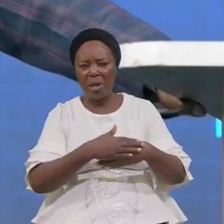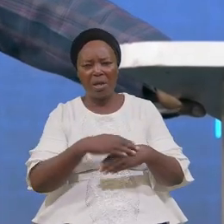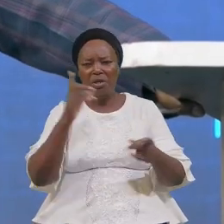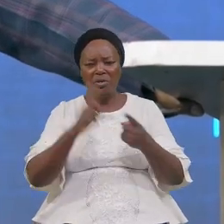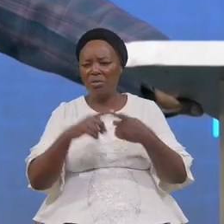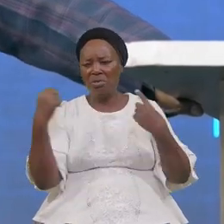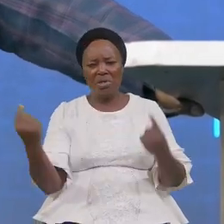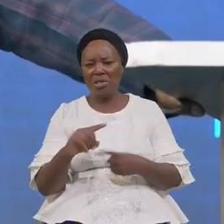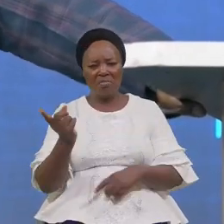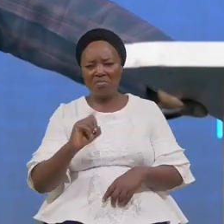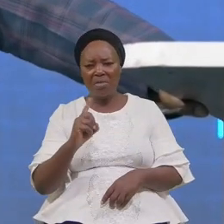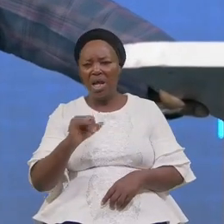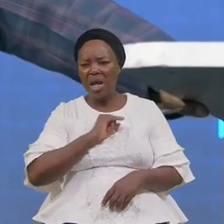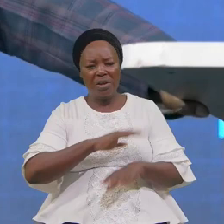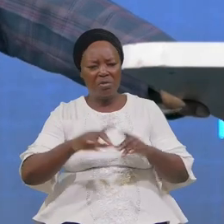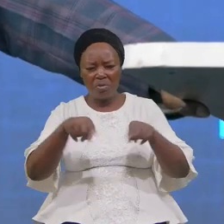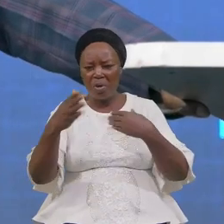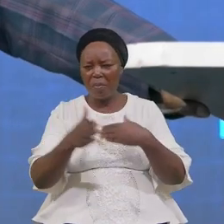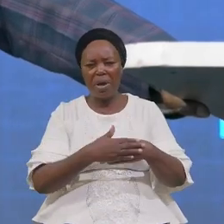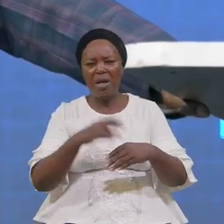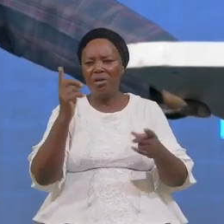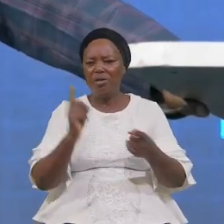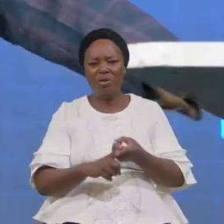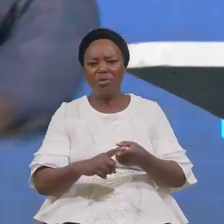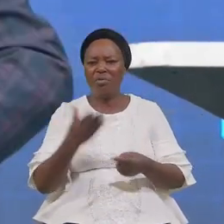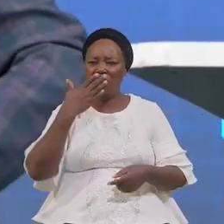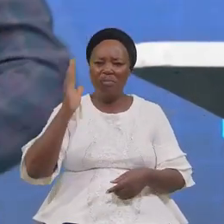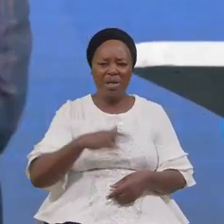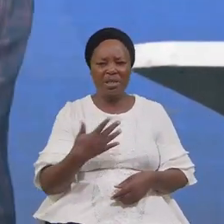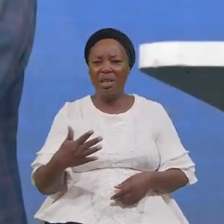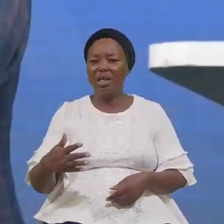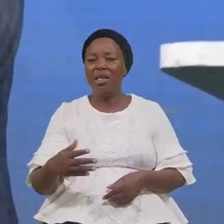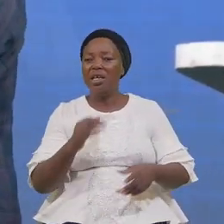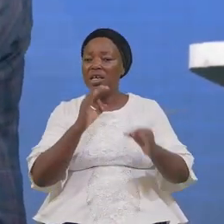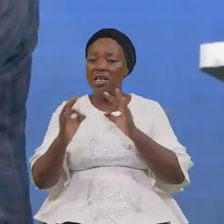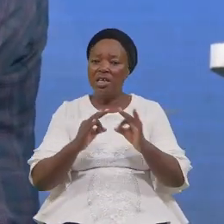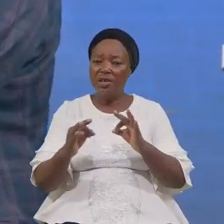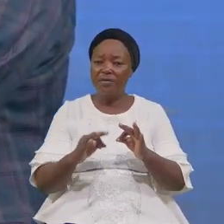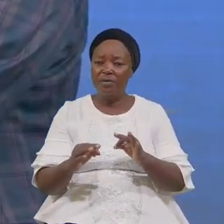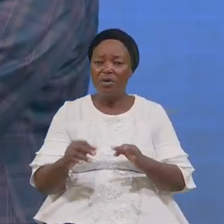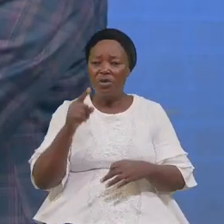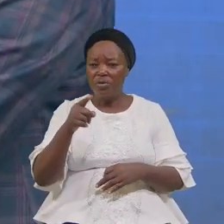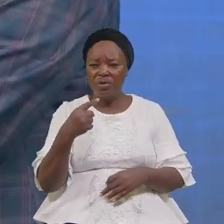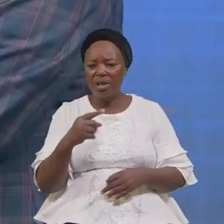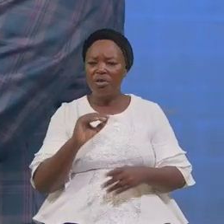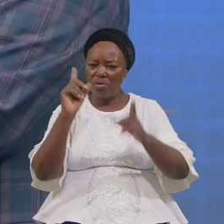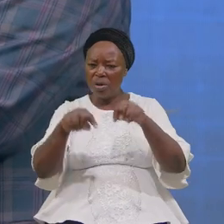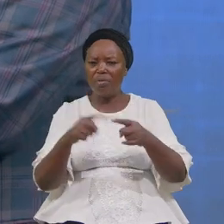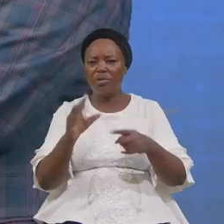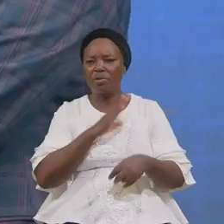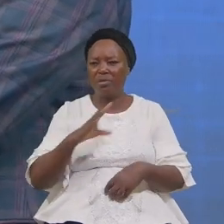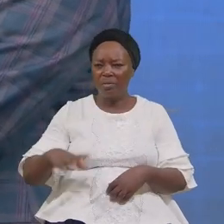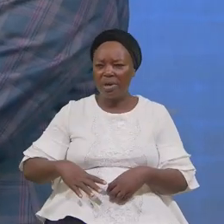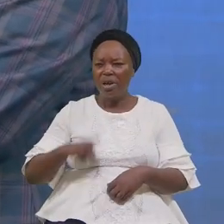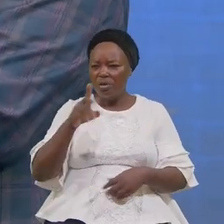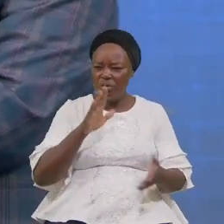sin. I don't go back to evil. If you say you come to Christ, you